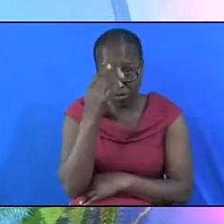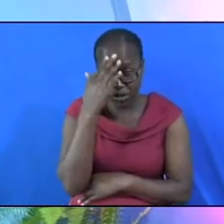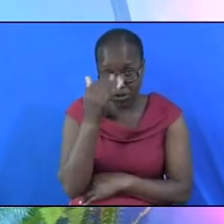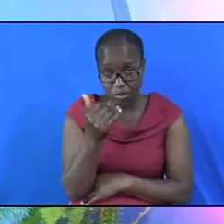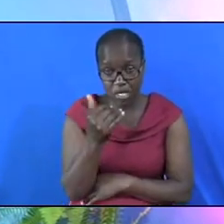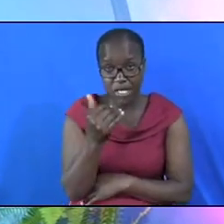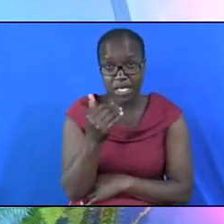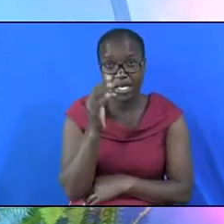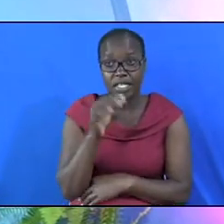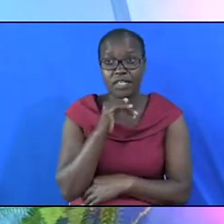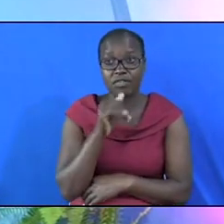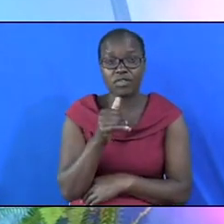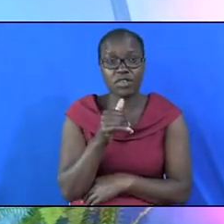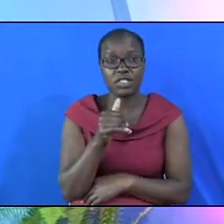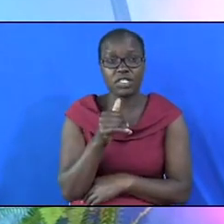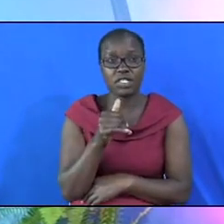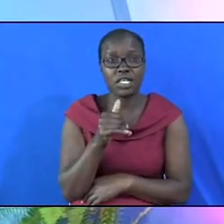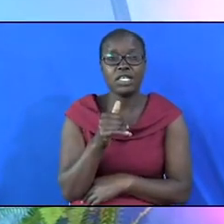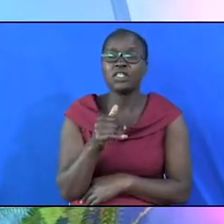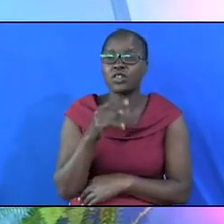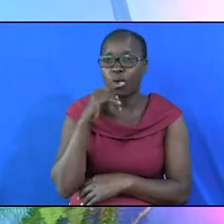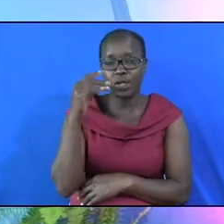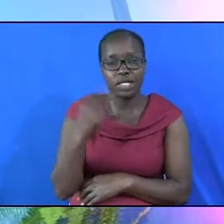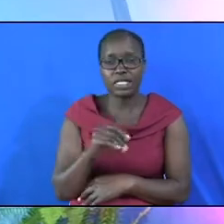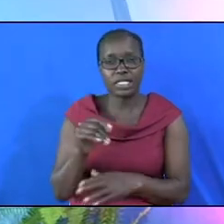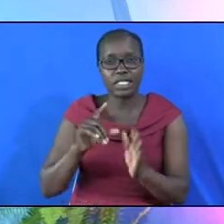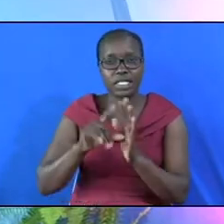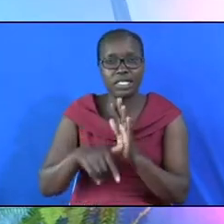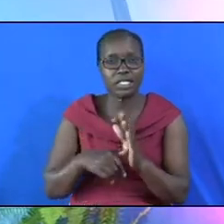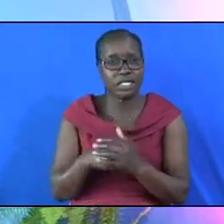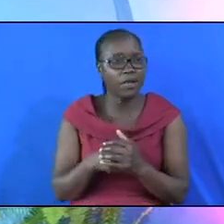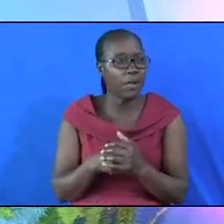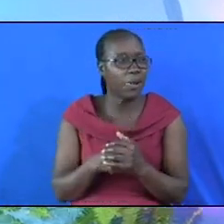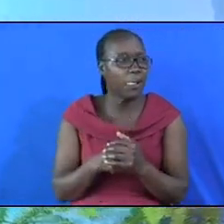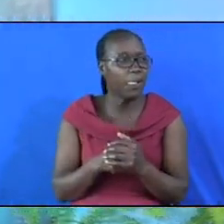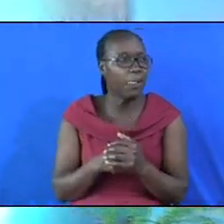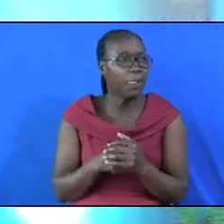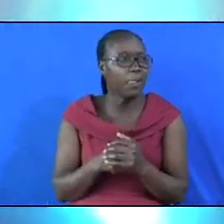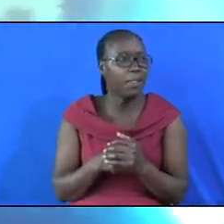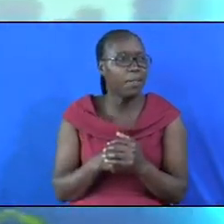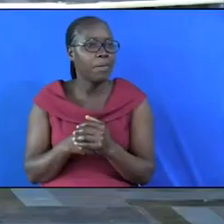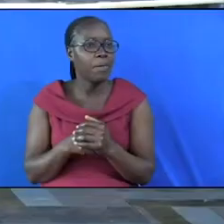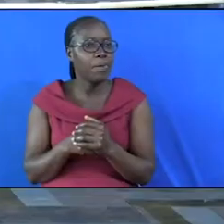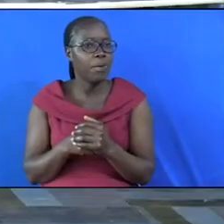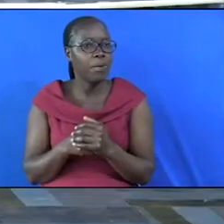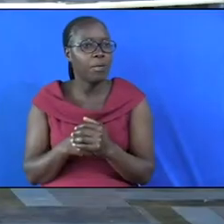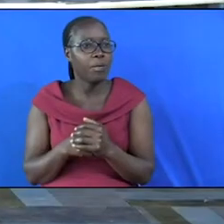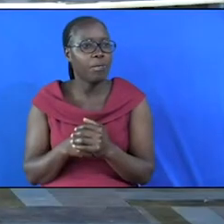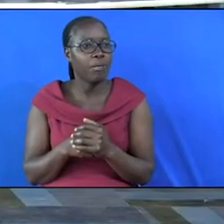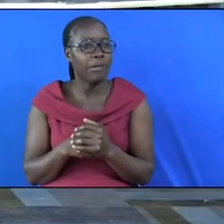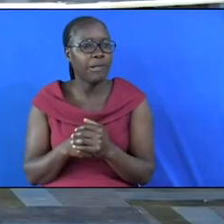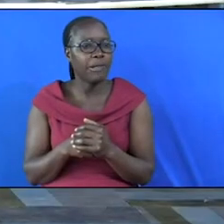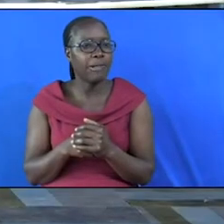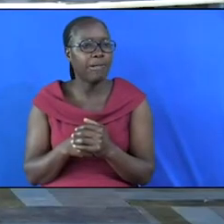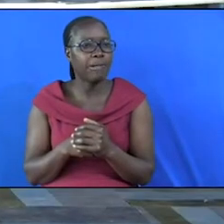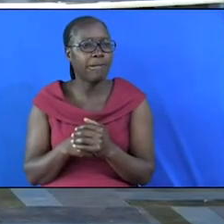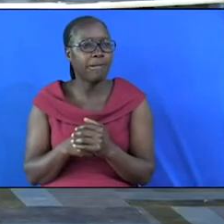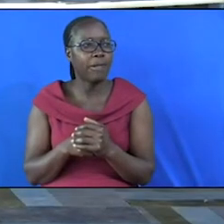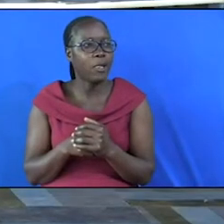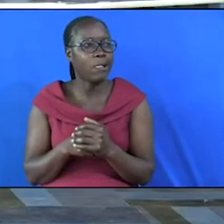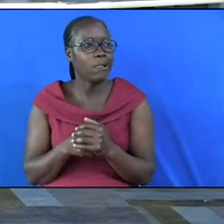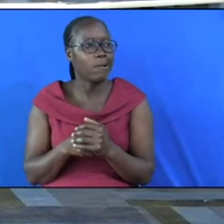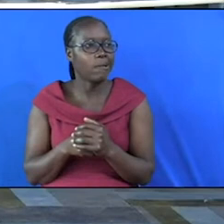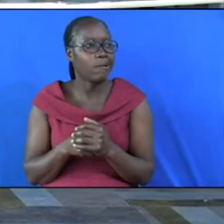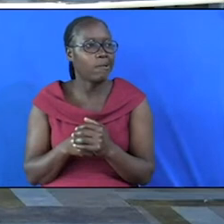because you never know their silent prayers. Okay, this one you don't know. You are not with me. So let me speak to my